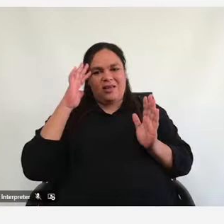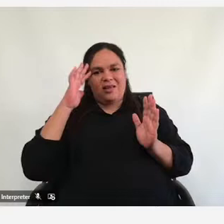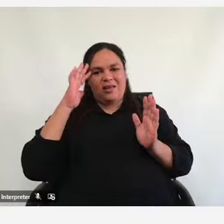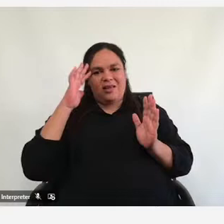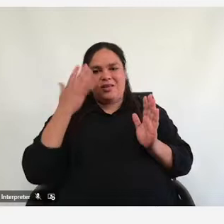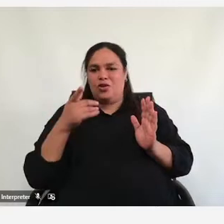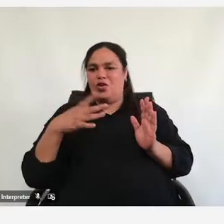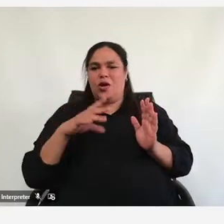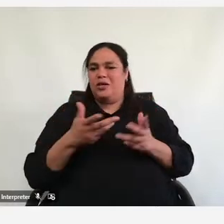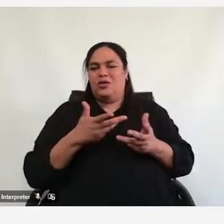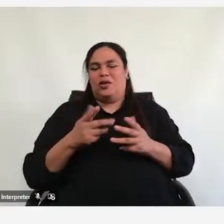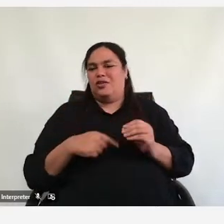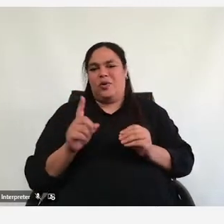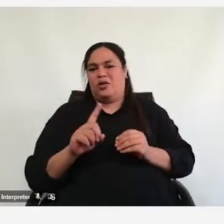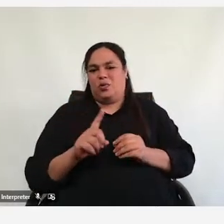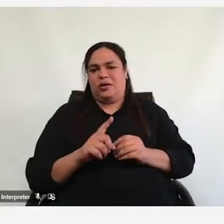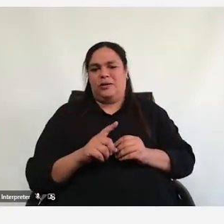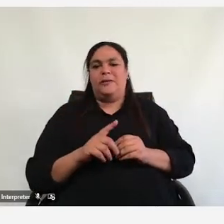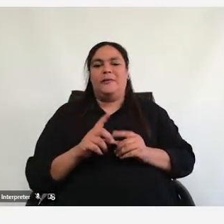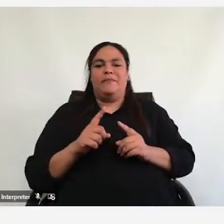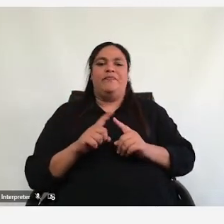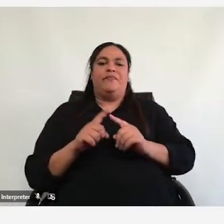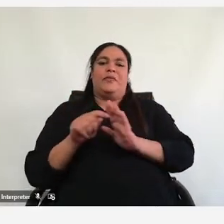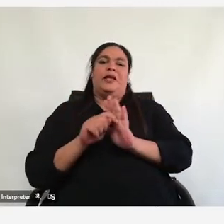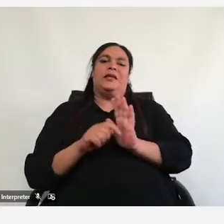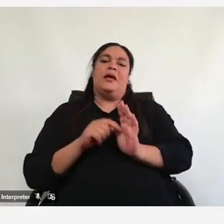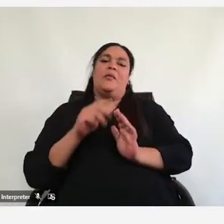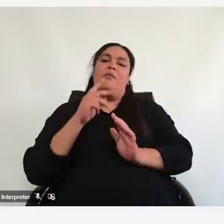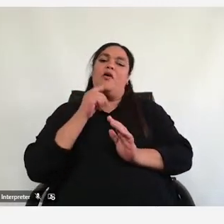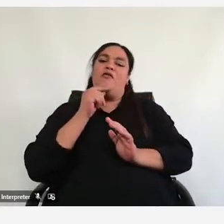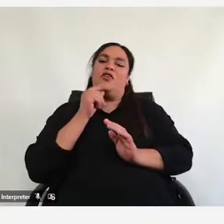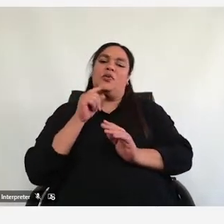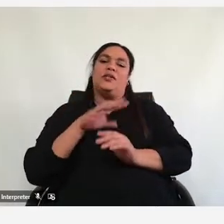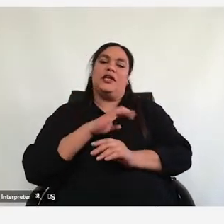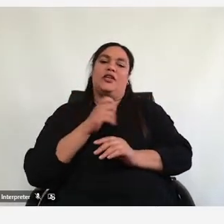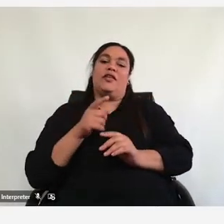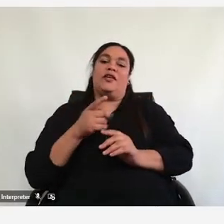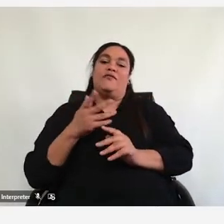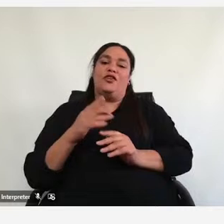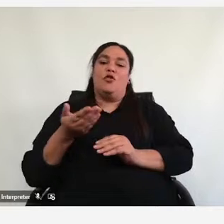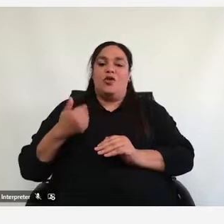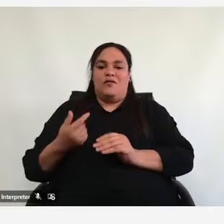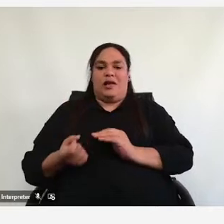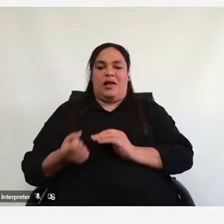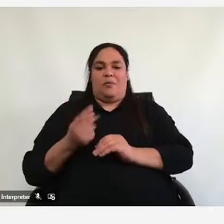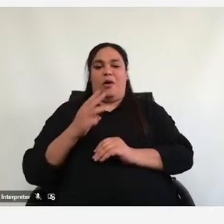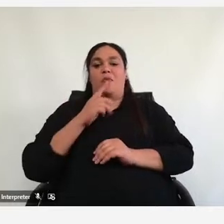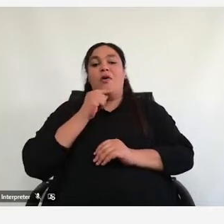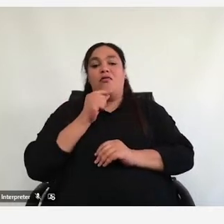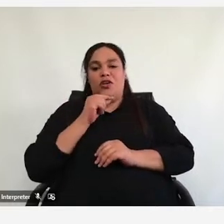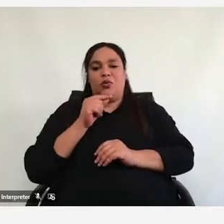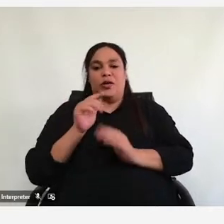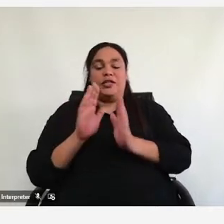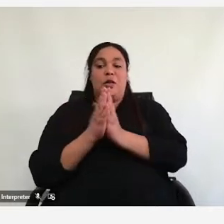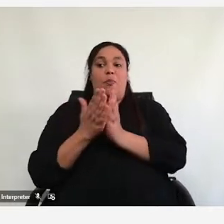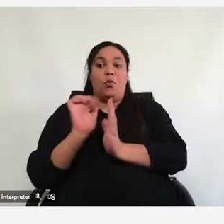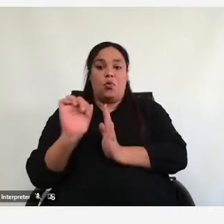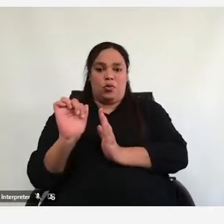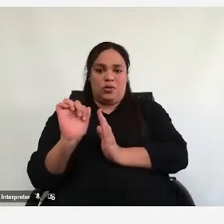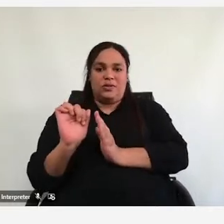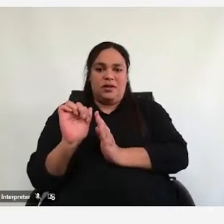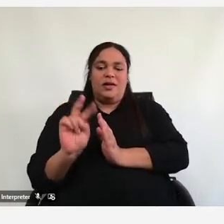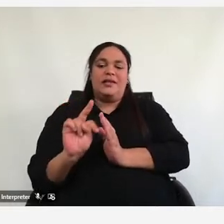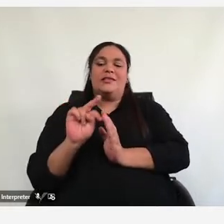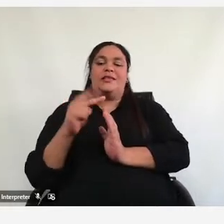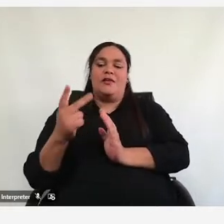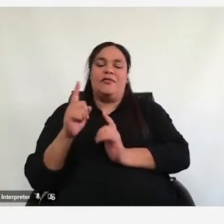on. In terms of Beaufort West and energy, and this has come up previously, Beaufort West se boeke is anderste